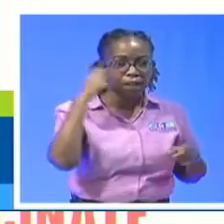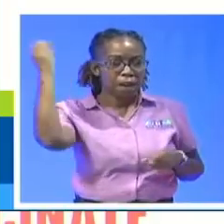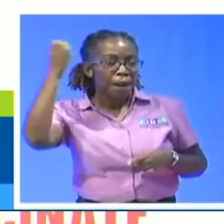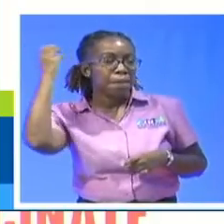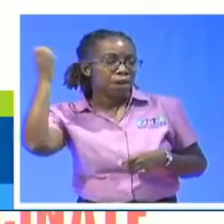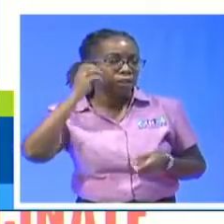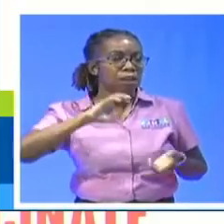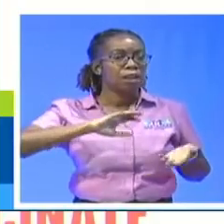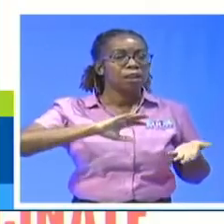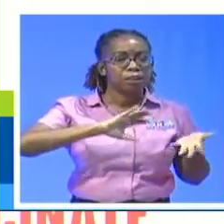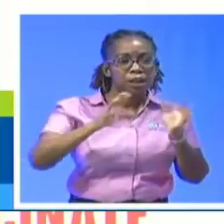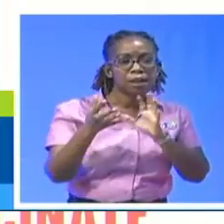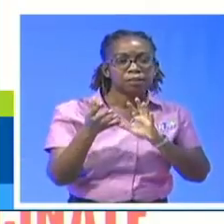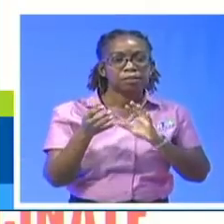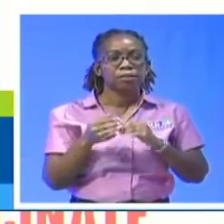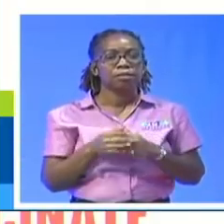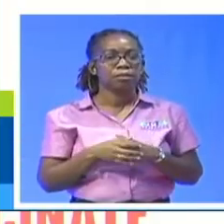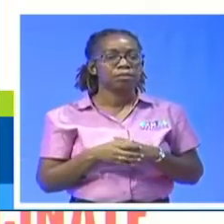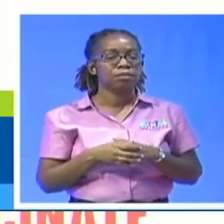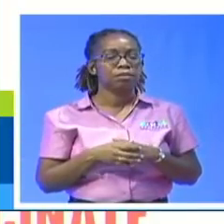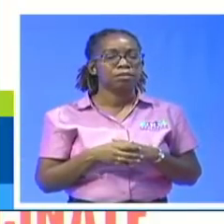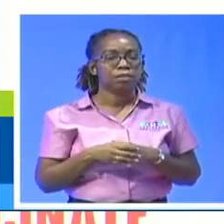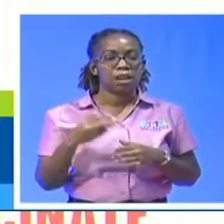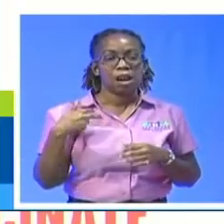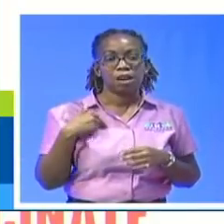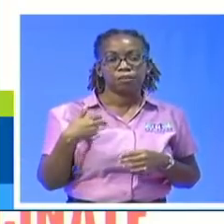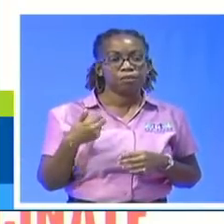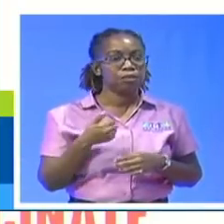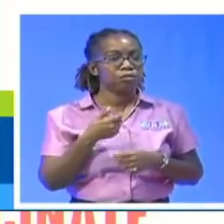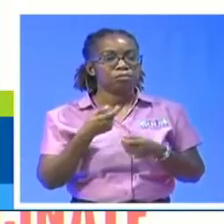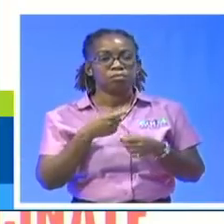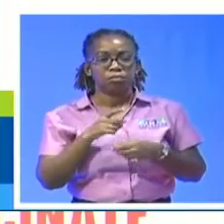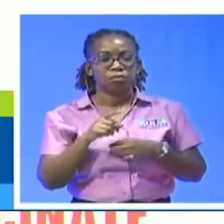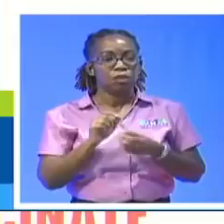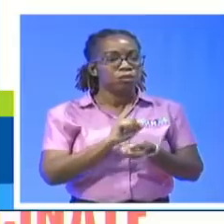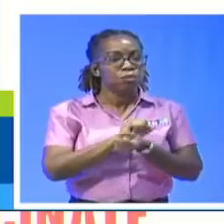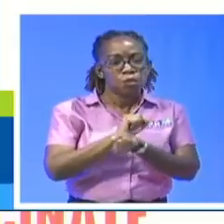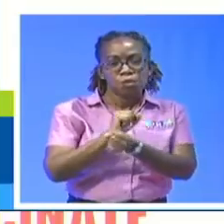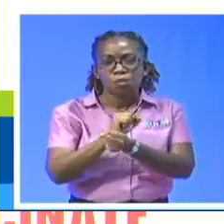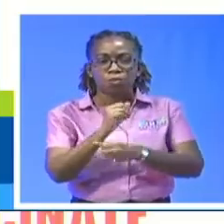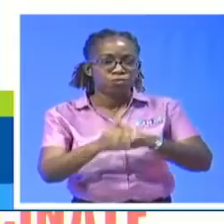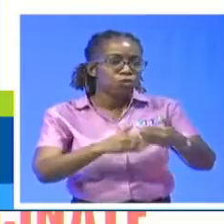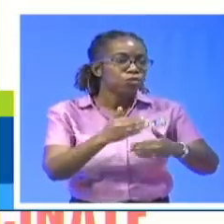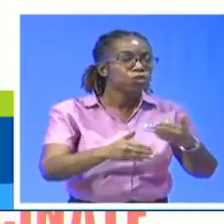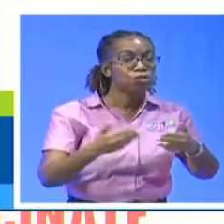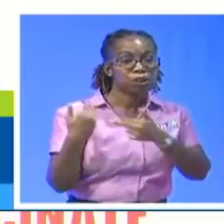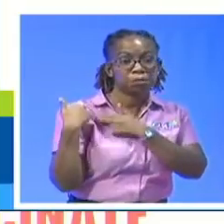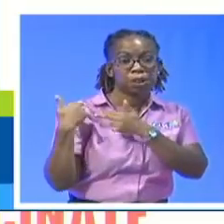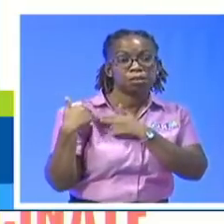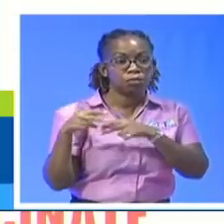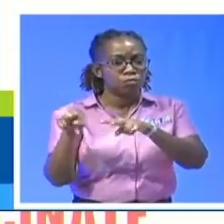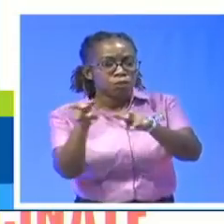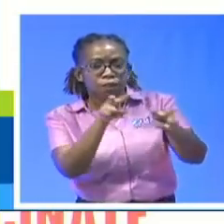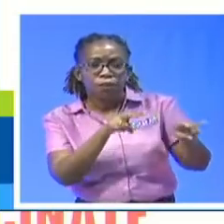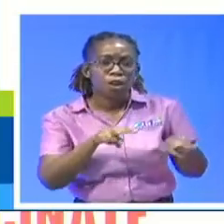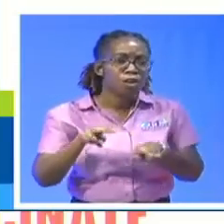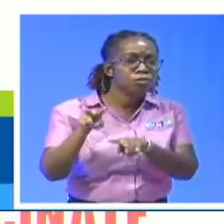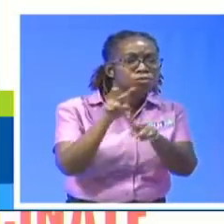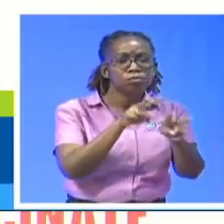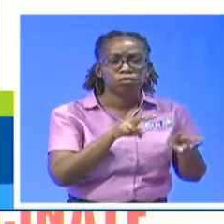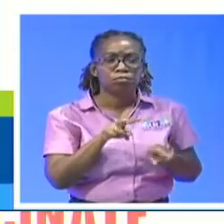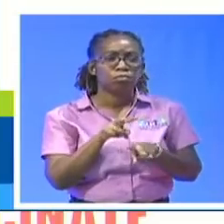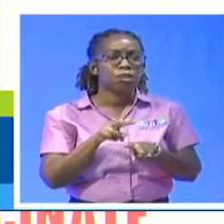It operates in both crisis and non-crisis situations. It's responsible for monitoring and identifying events that